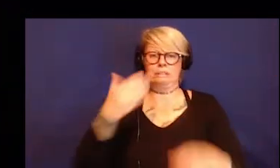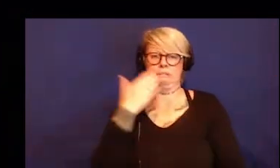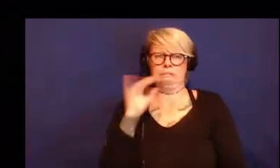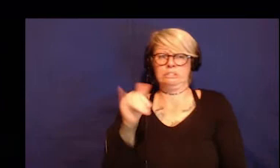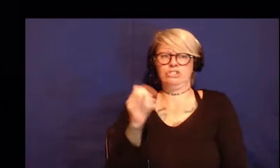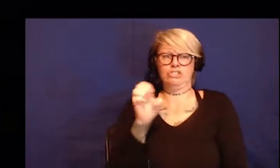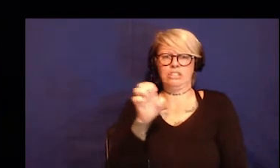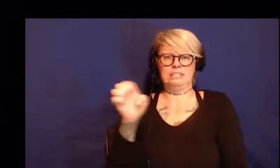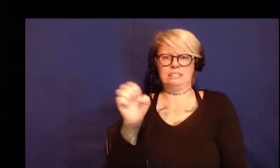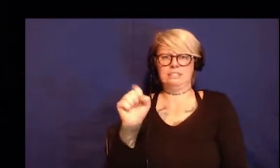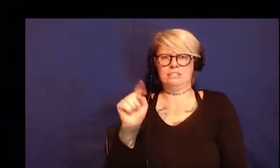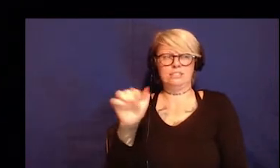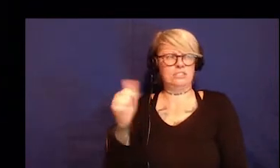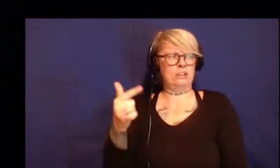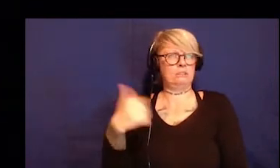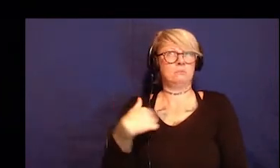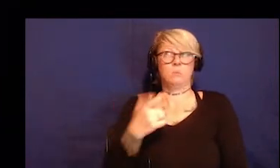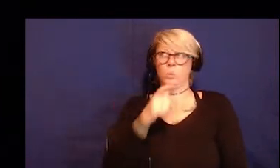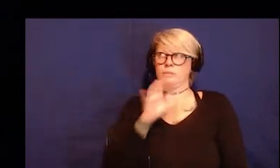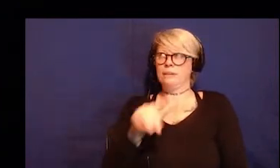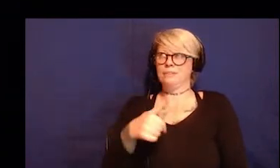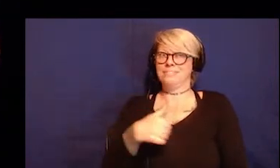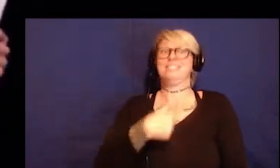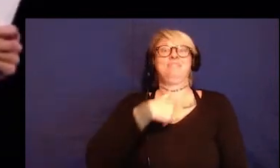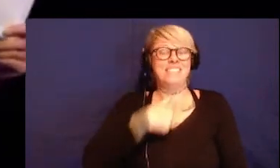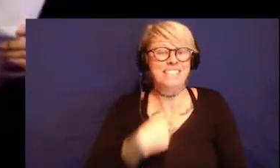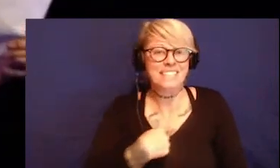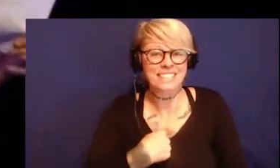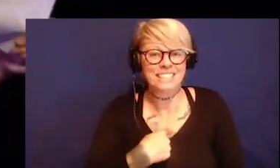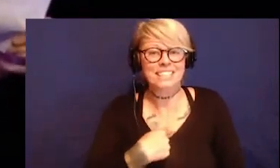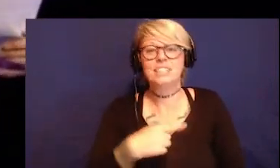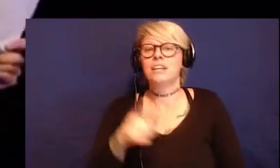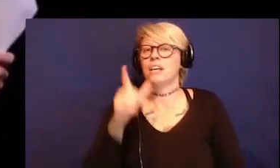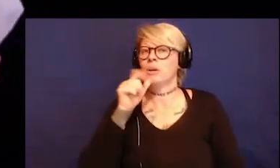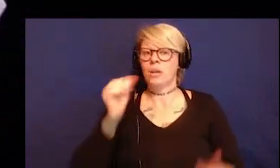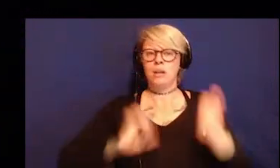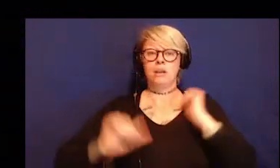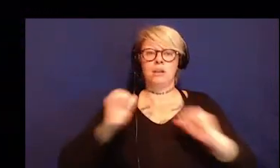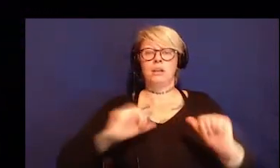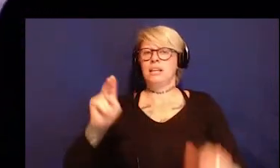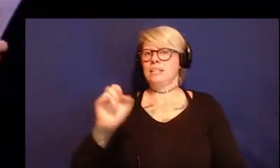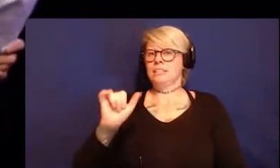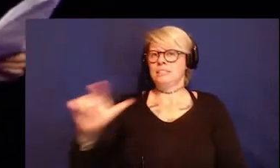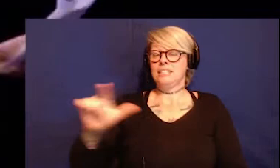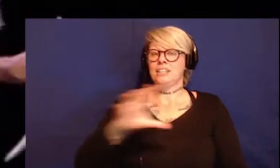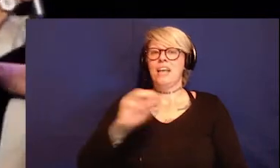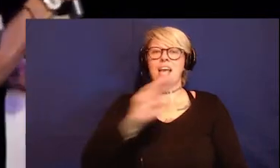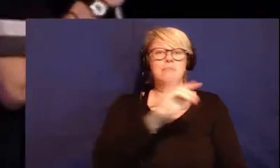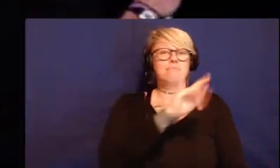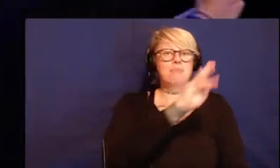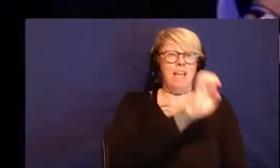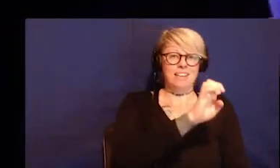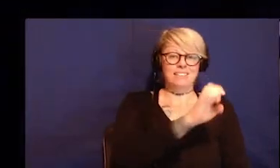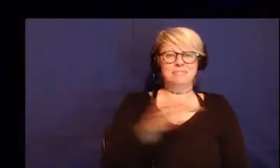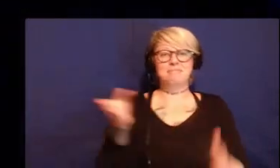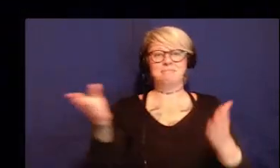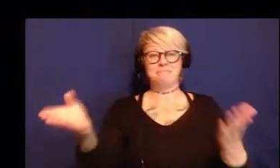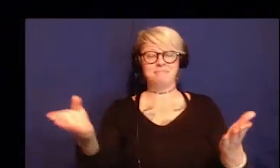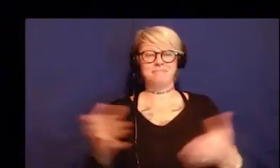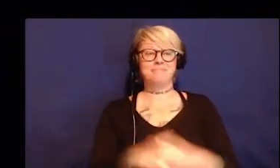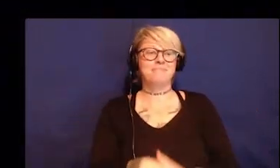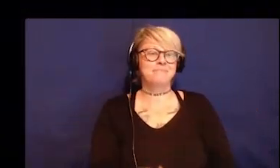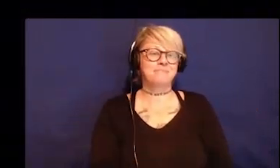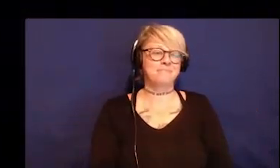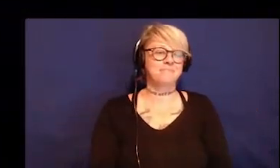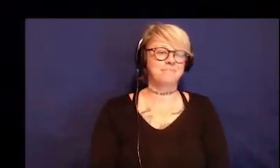that. That's me. And performed by Niels Svensson Carell and Michael Martini. Give it up for Michael and Niels.